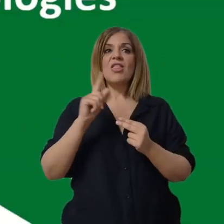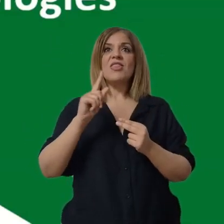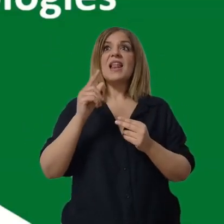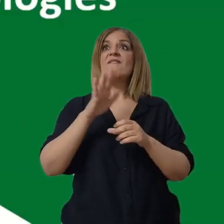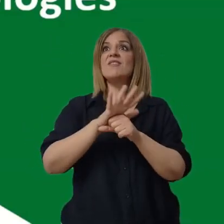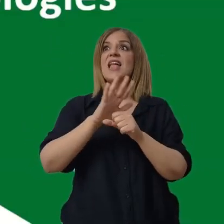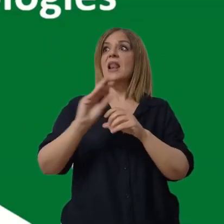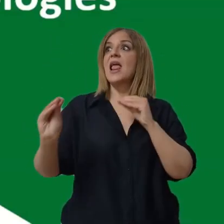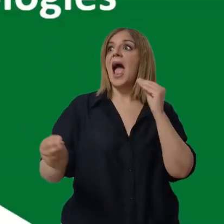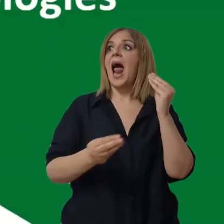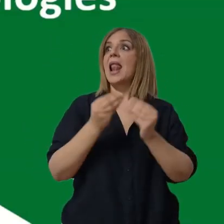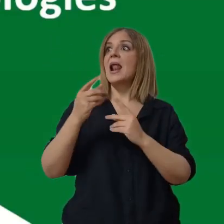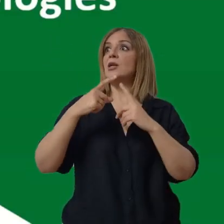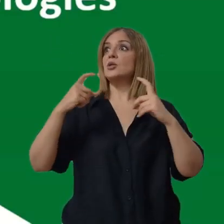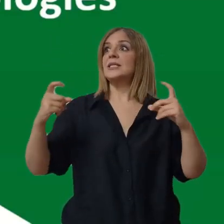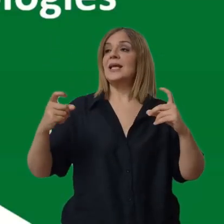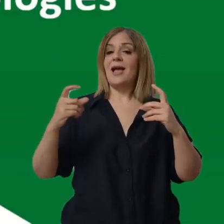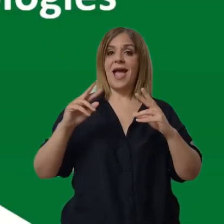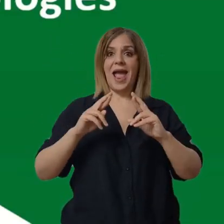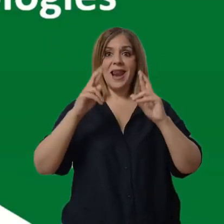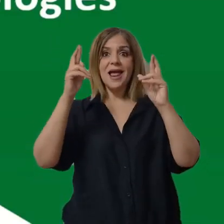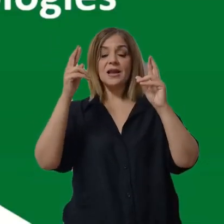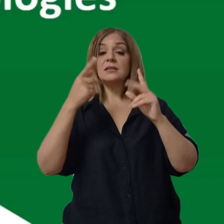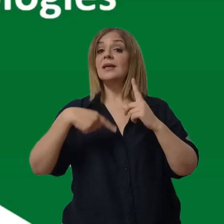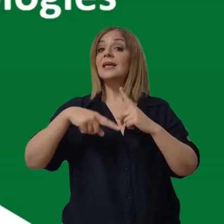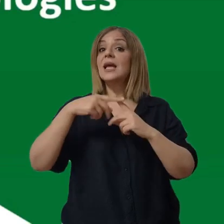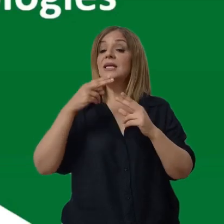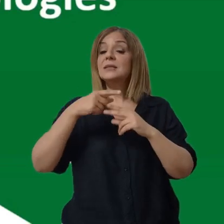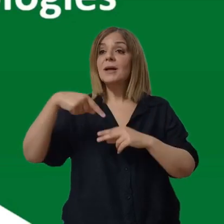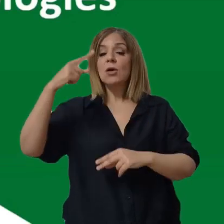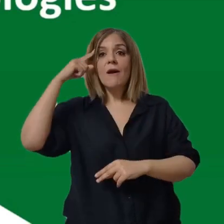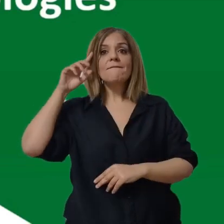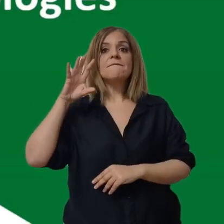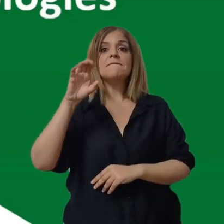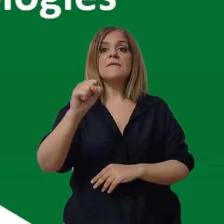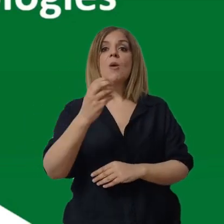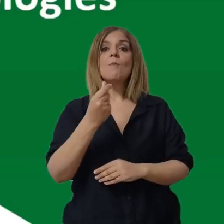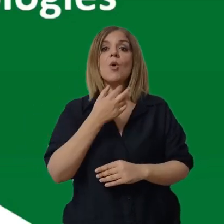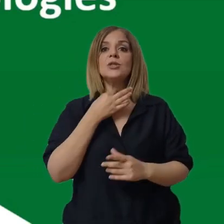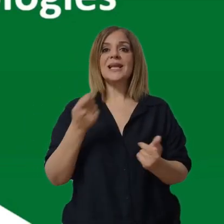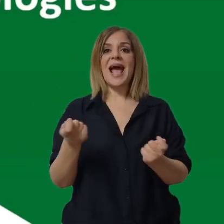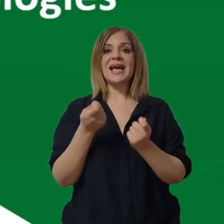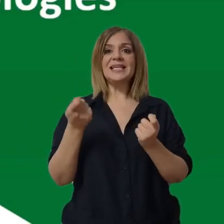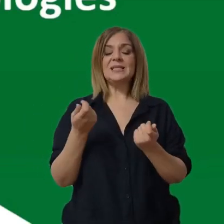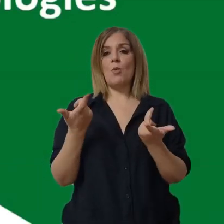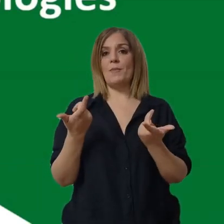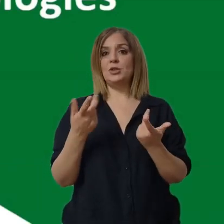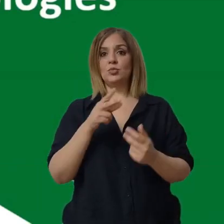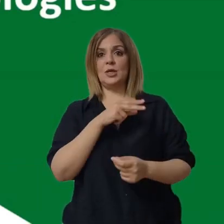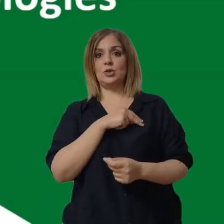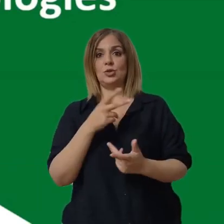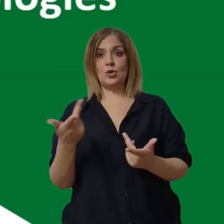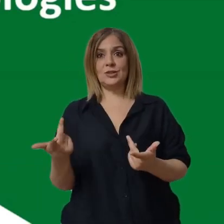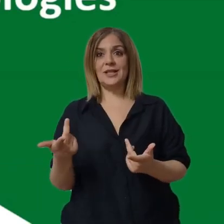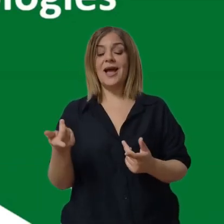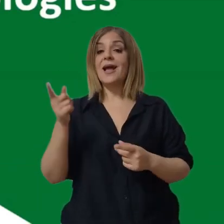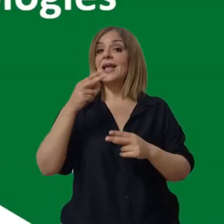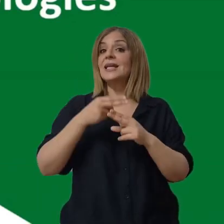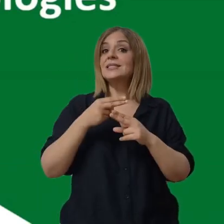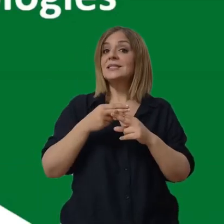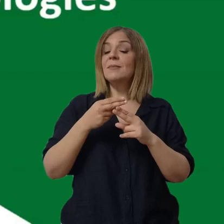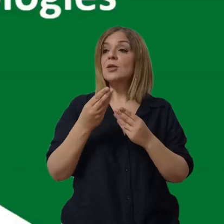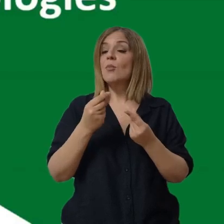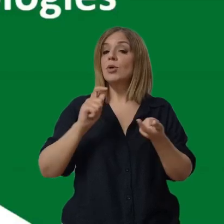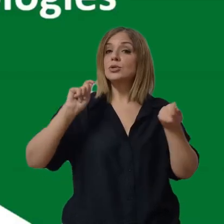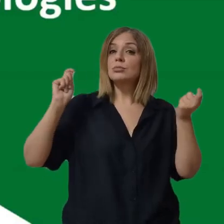renewable energies, but we also have to understand how to use these renewable energies and how we can